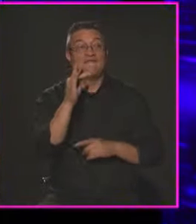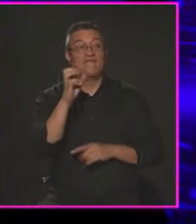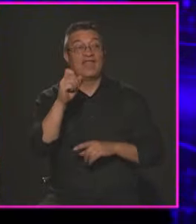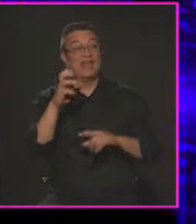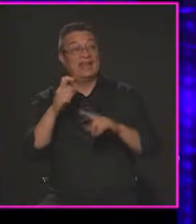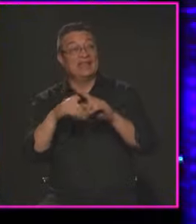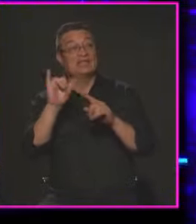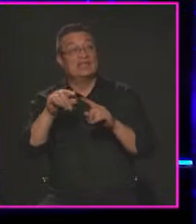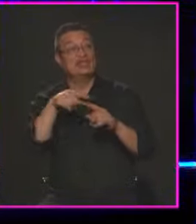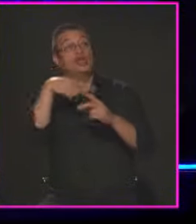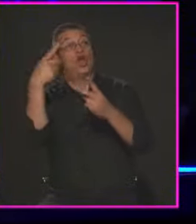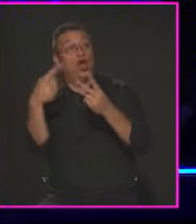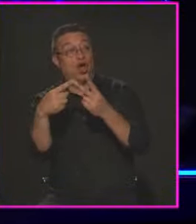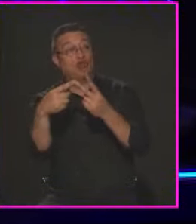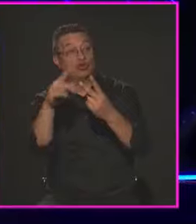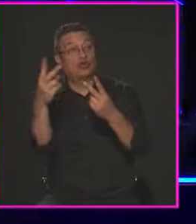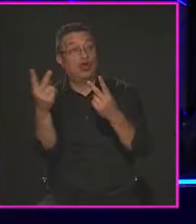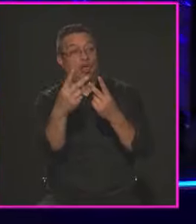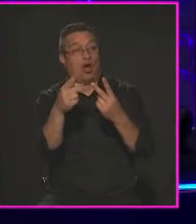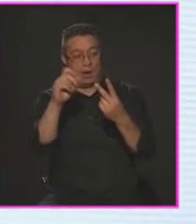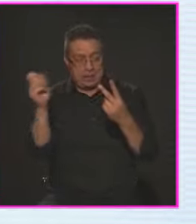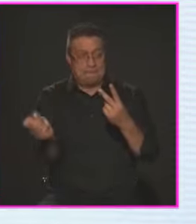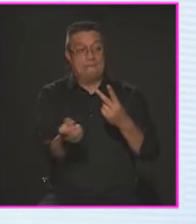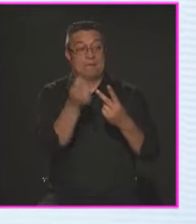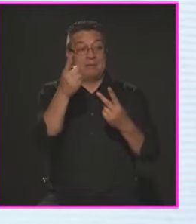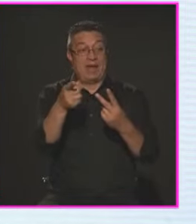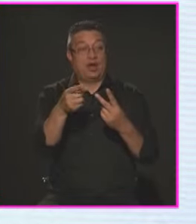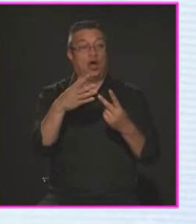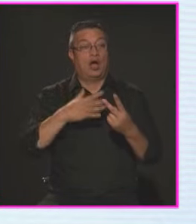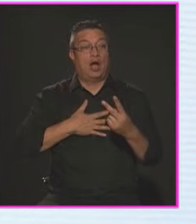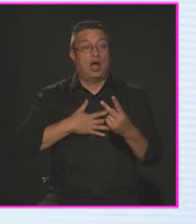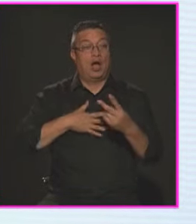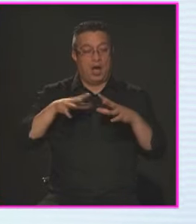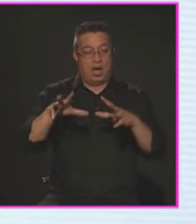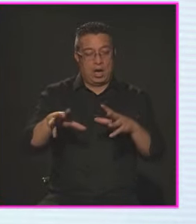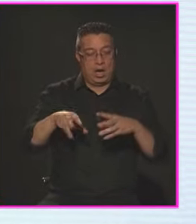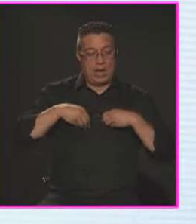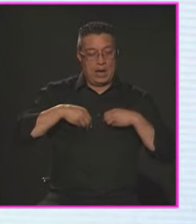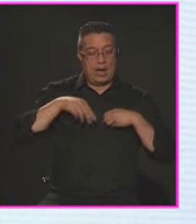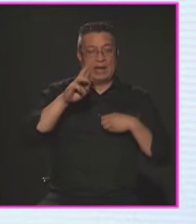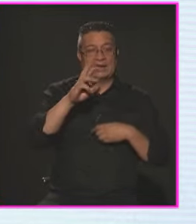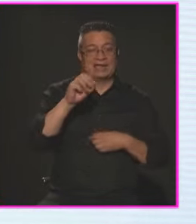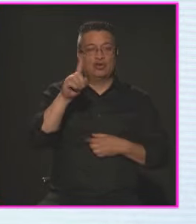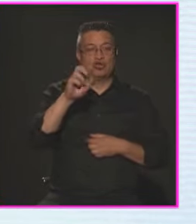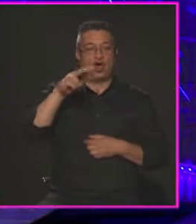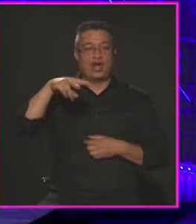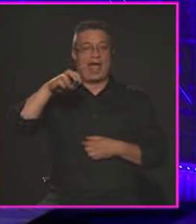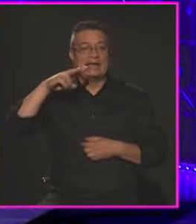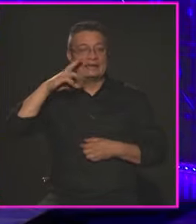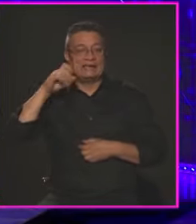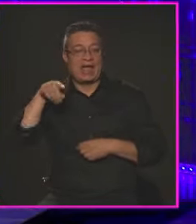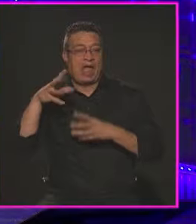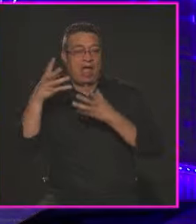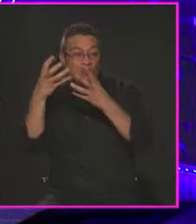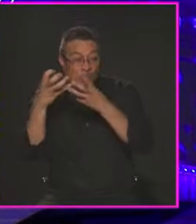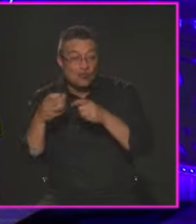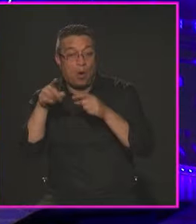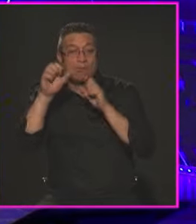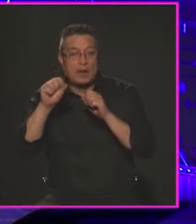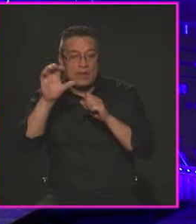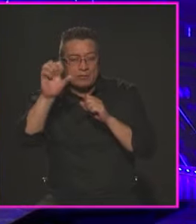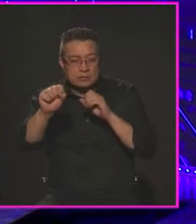to adapt magnetic resonance to bulk system and to be able to detect this resonance by just looking at the radio